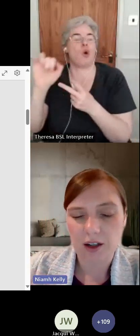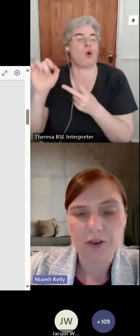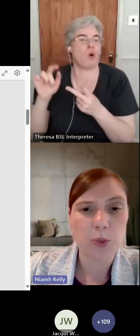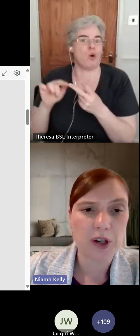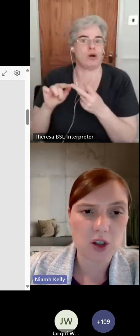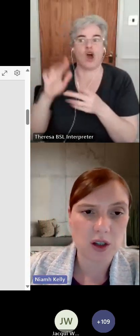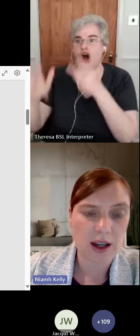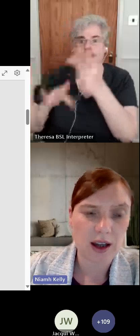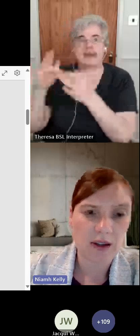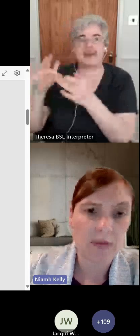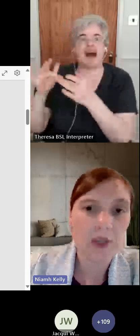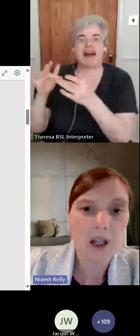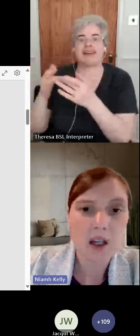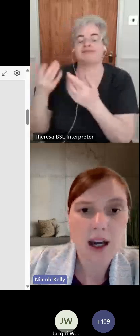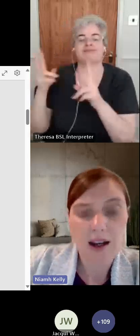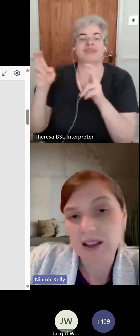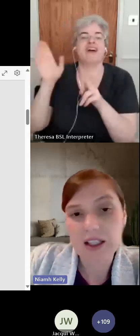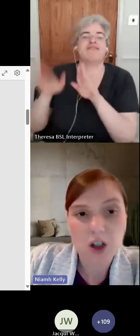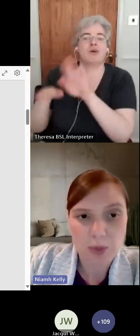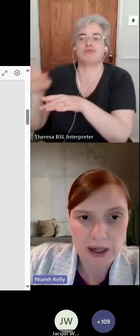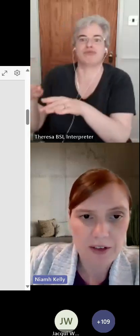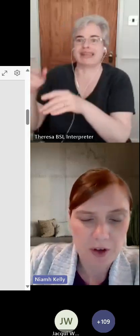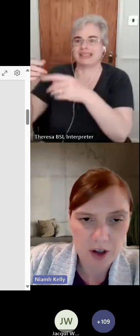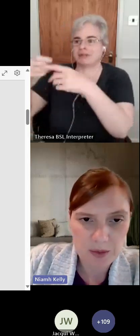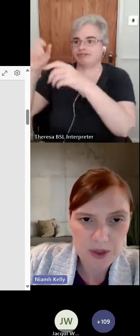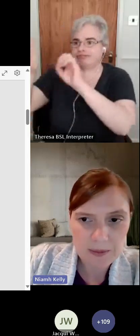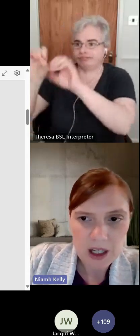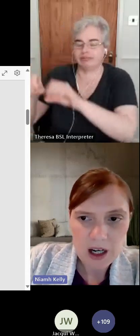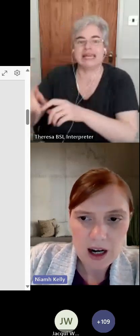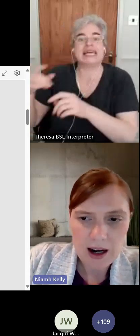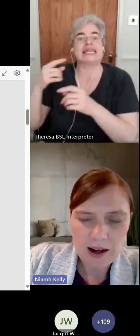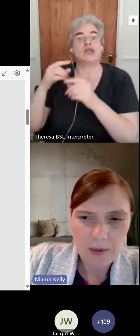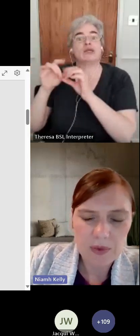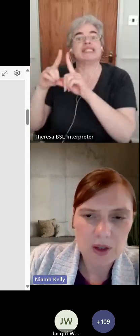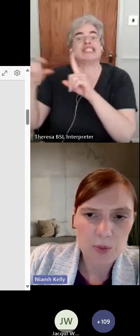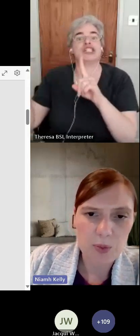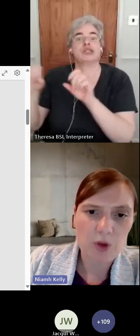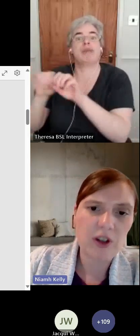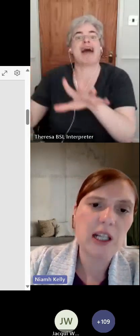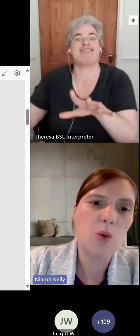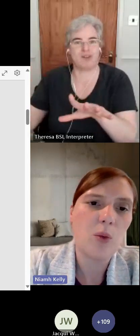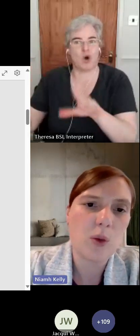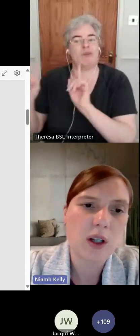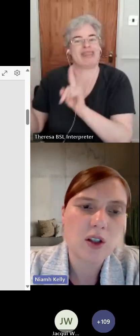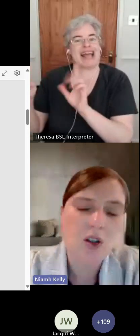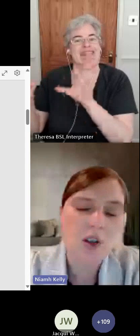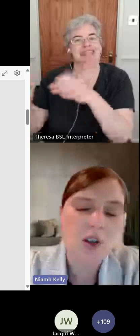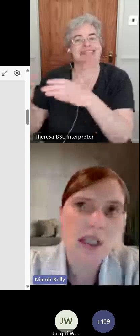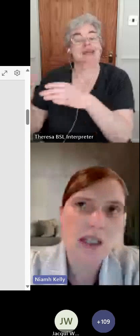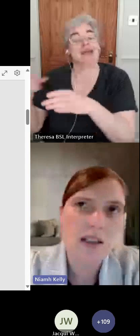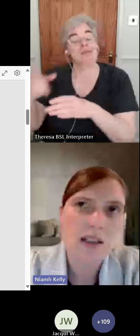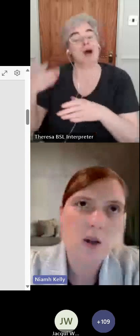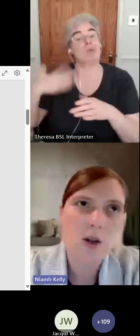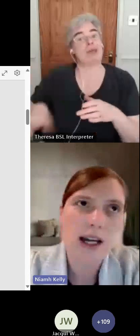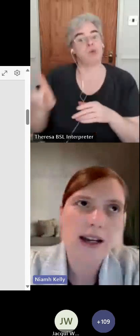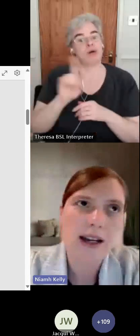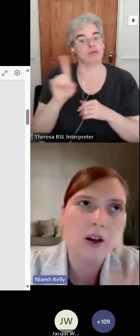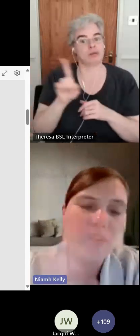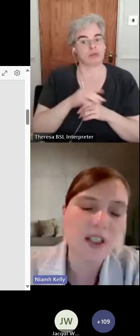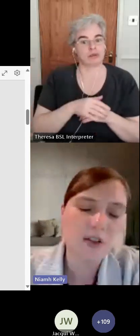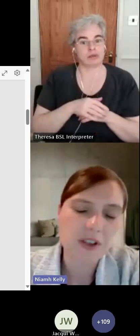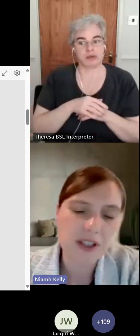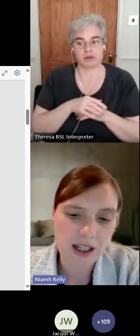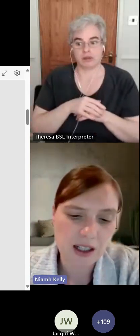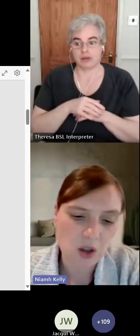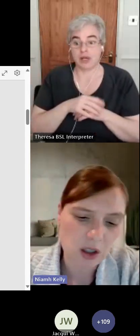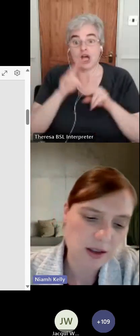your online footprint, digital platforms. But really what we want to do is look at